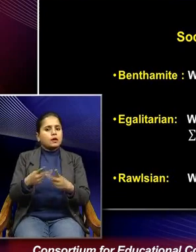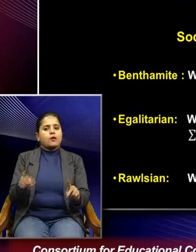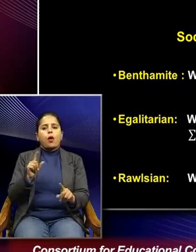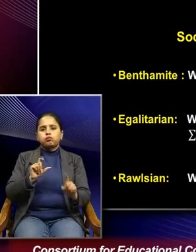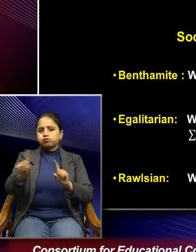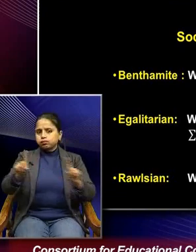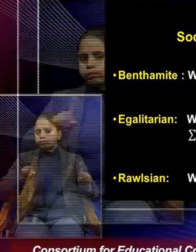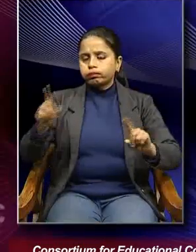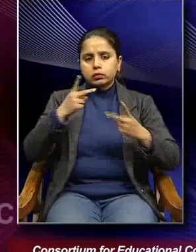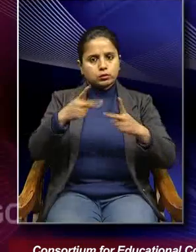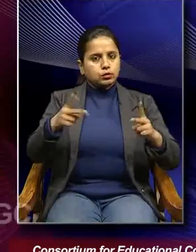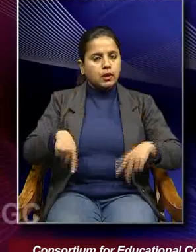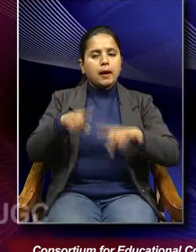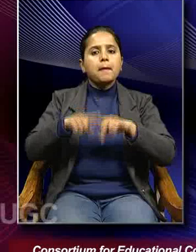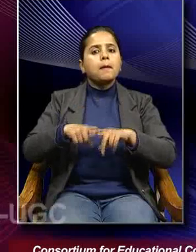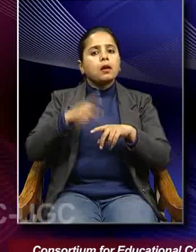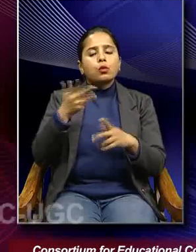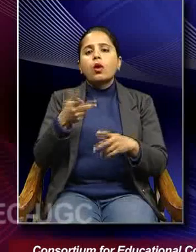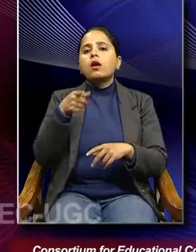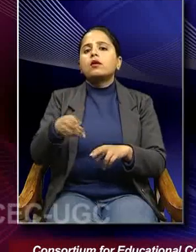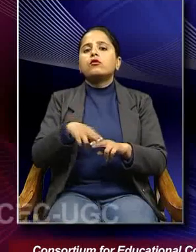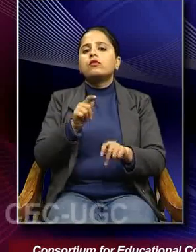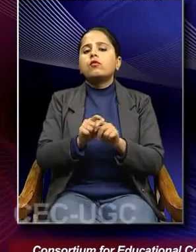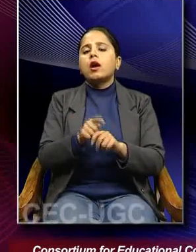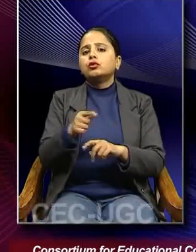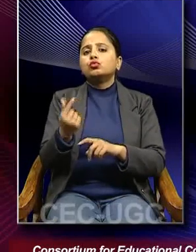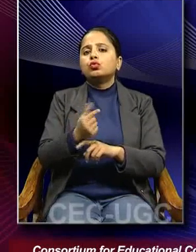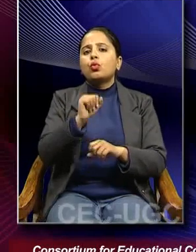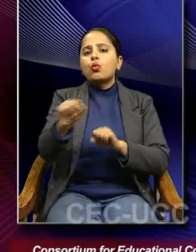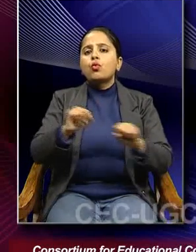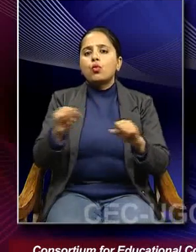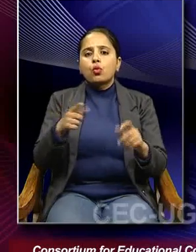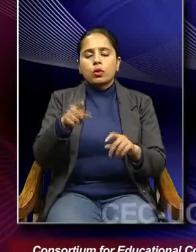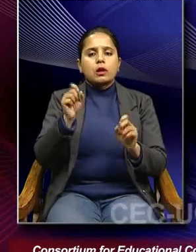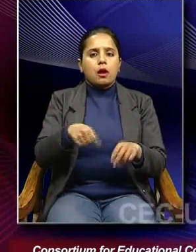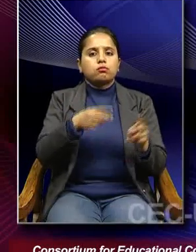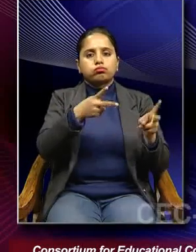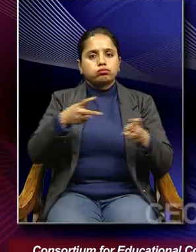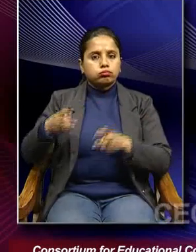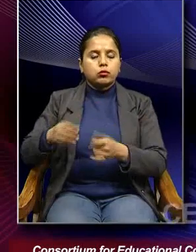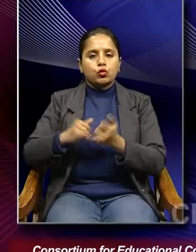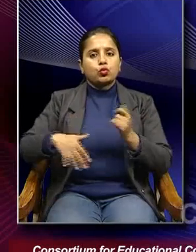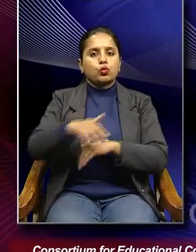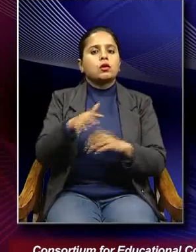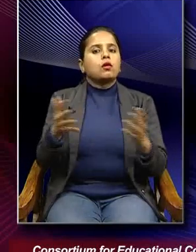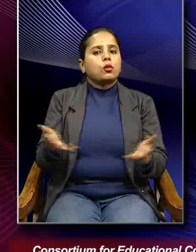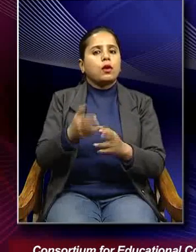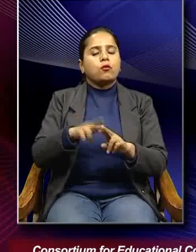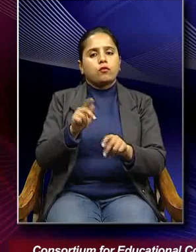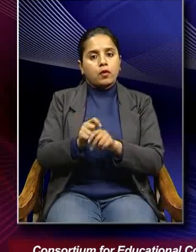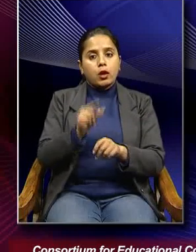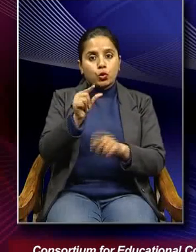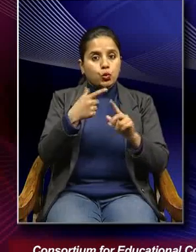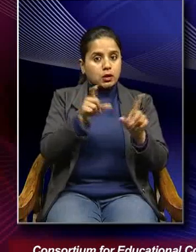other. Depending upon what functional form are you using, you can derive social welfare function from the utility